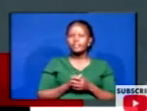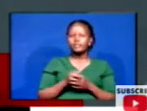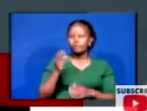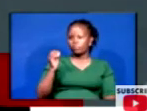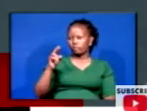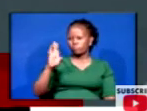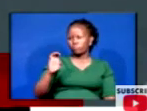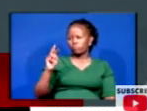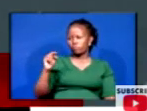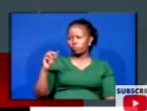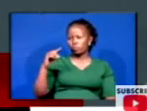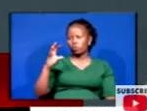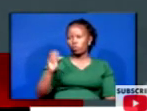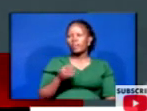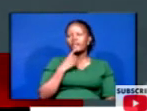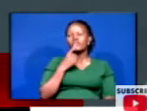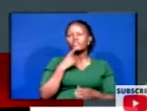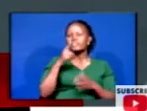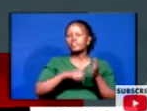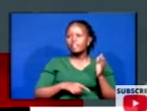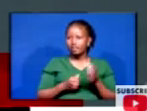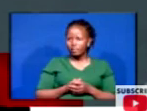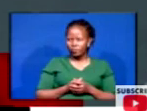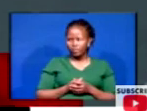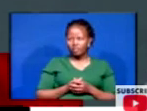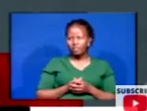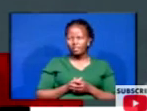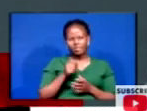cite the Rogan word matter. And I'm wondering, what was